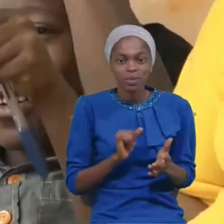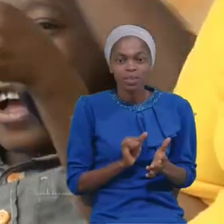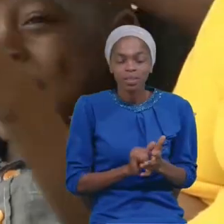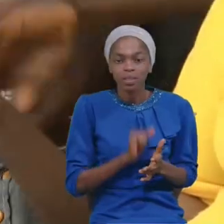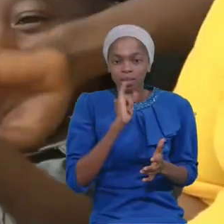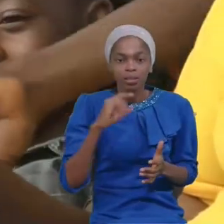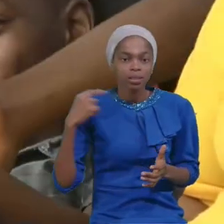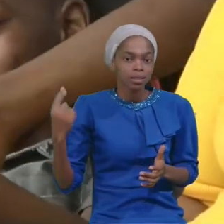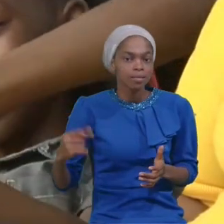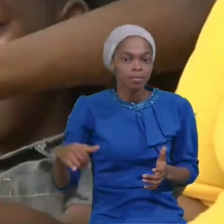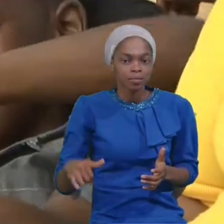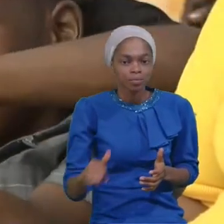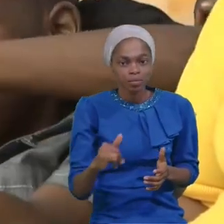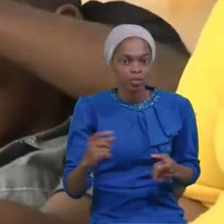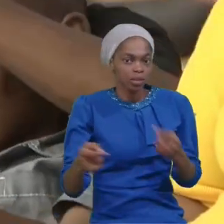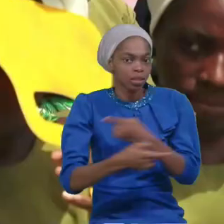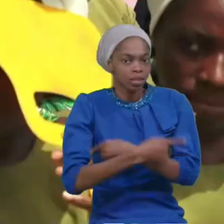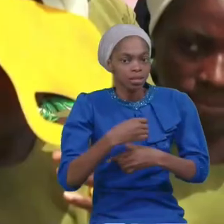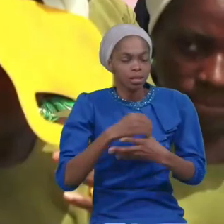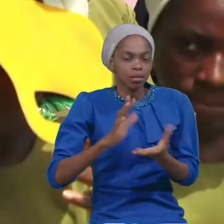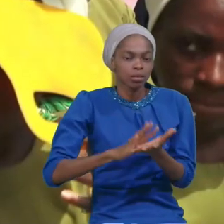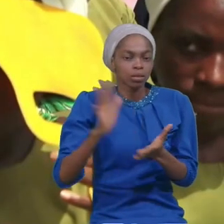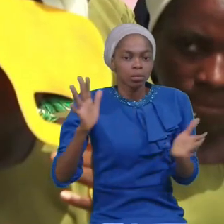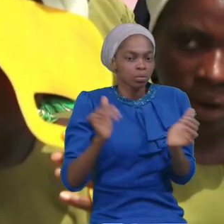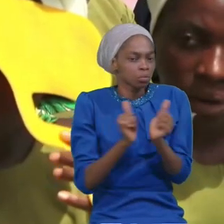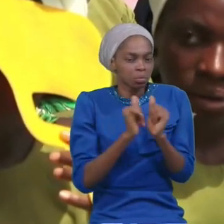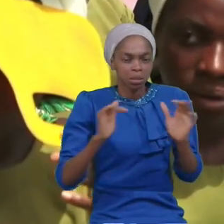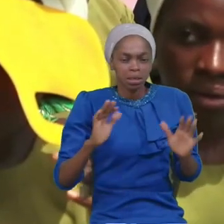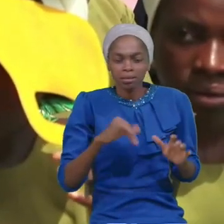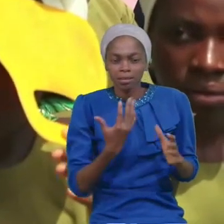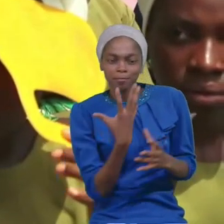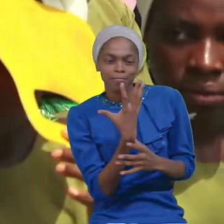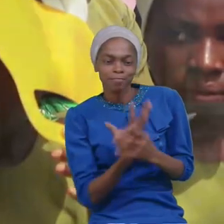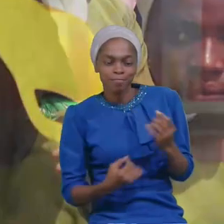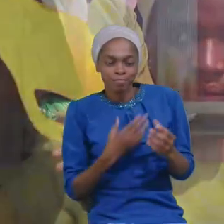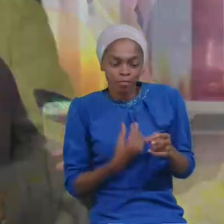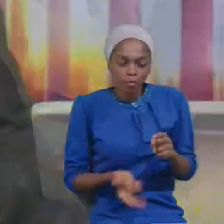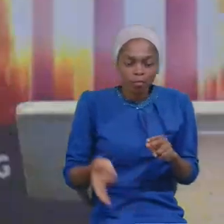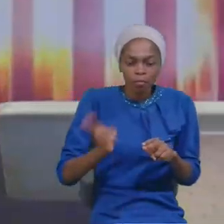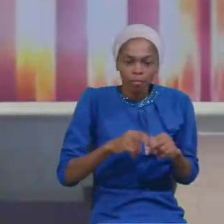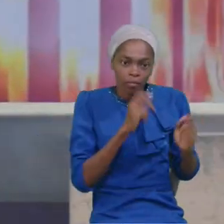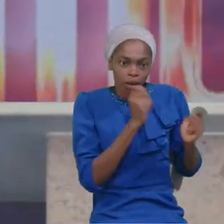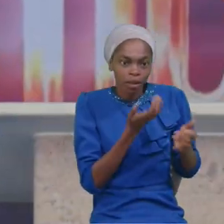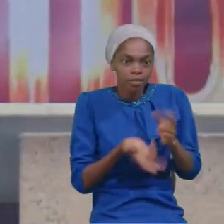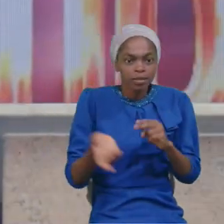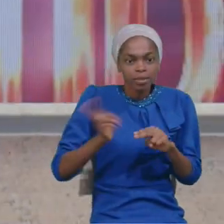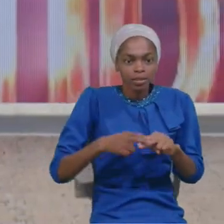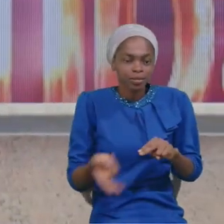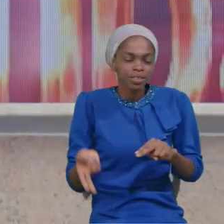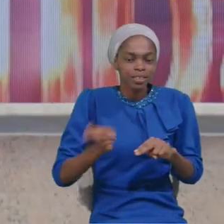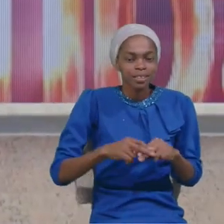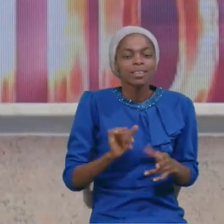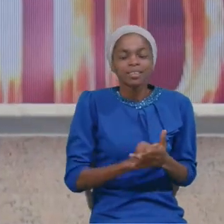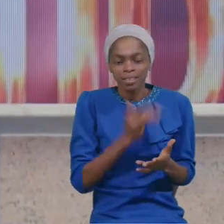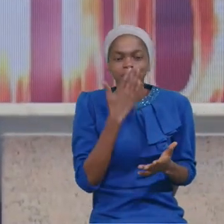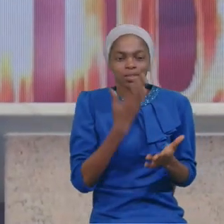and increases and increases. That's the goodness of God that grows in our lives. And that gift, the